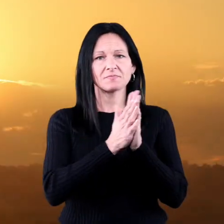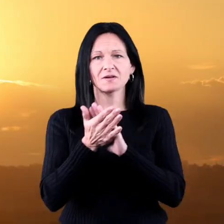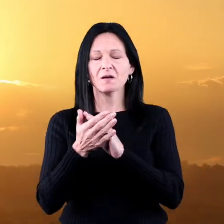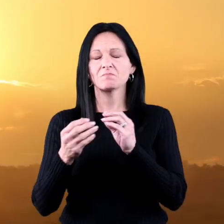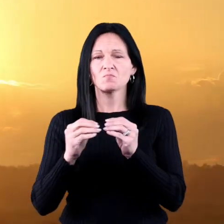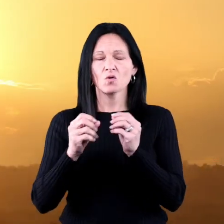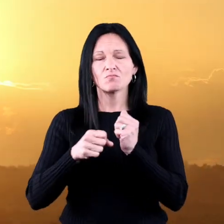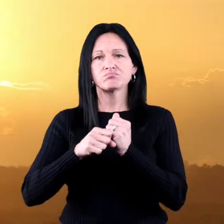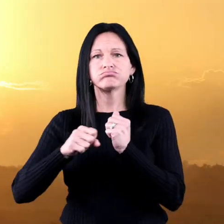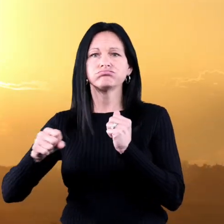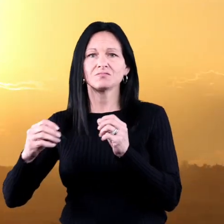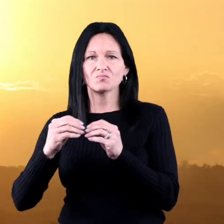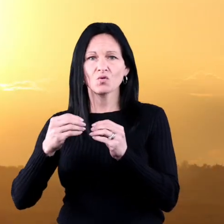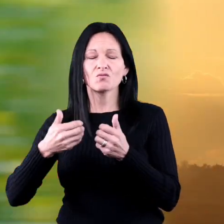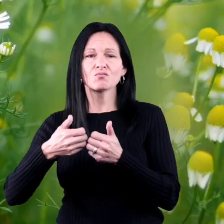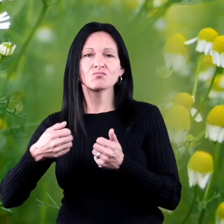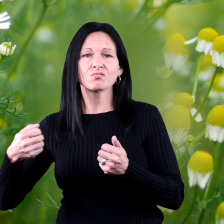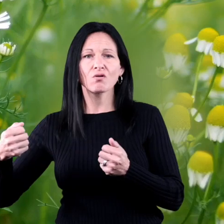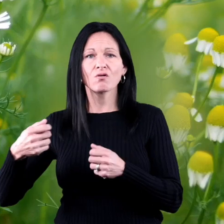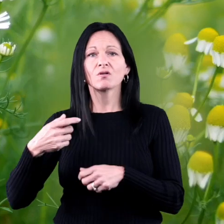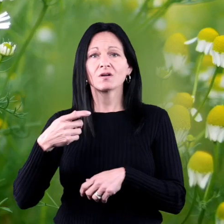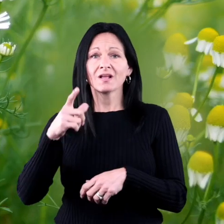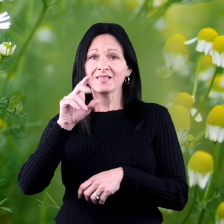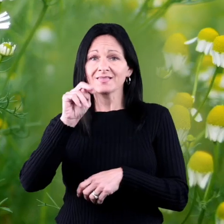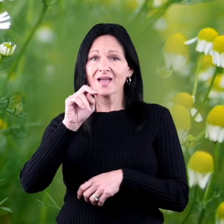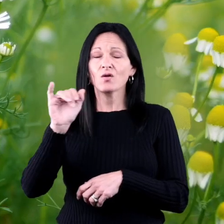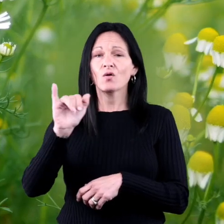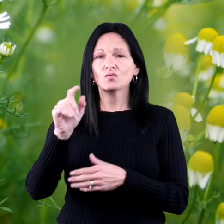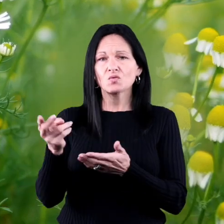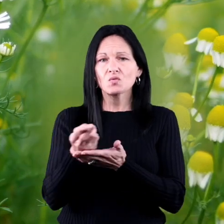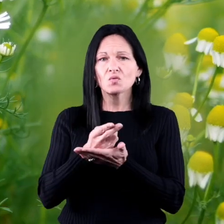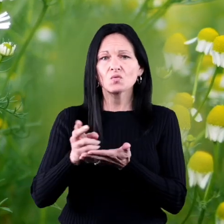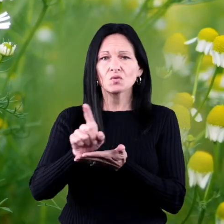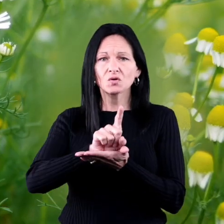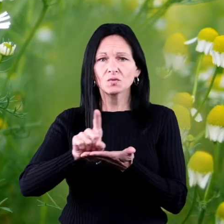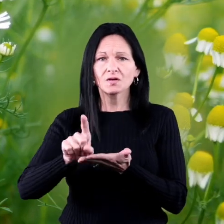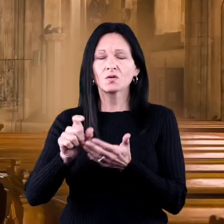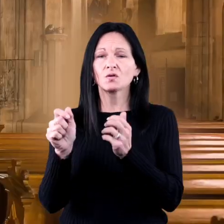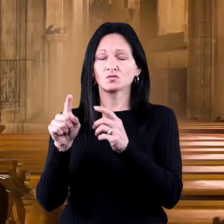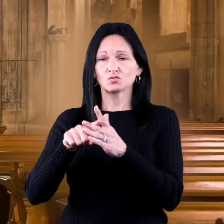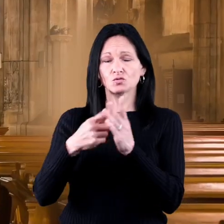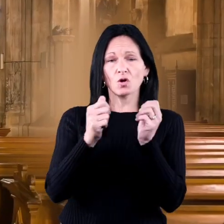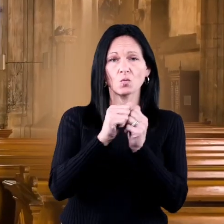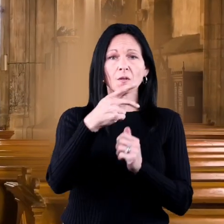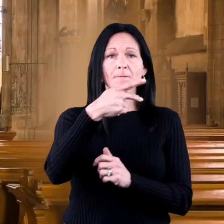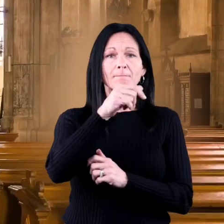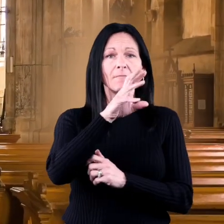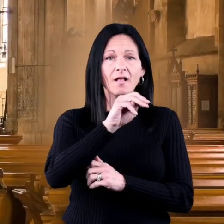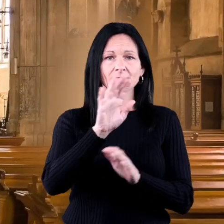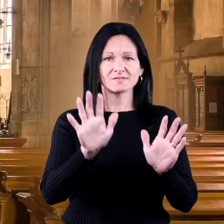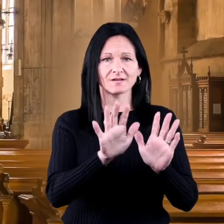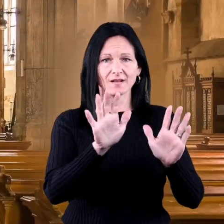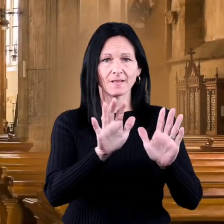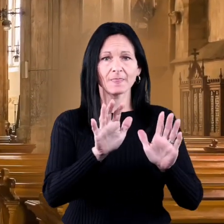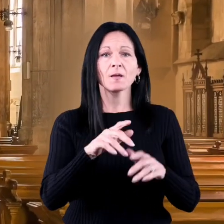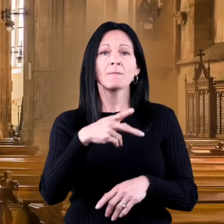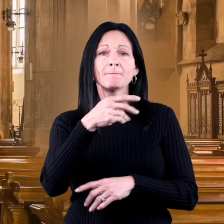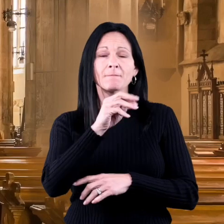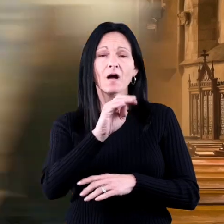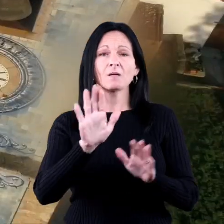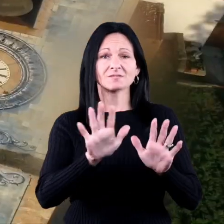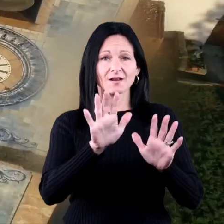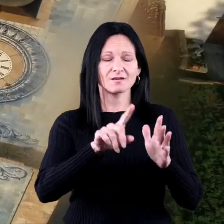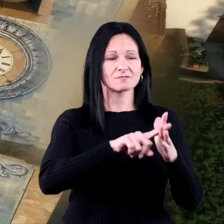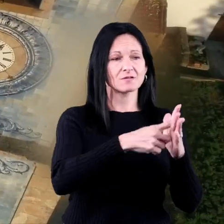get longer. Lent ends at Holy Week, beginning with Palm Sunday. Palm Sunday begins